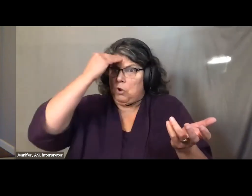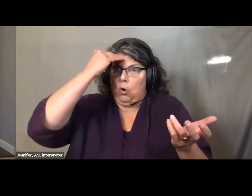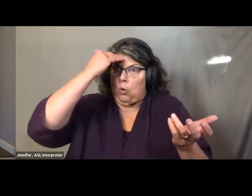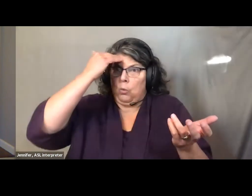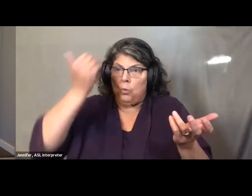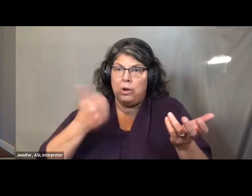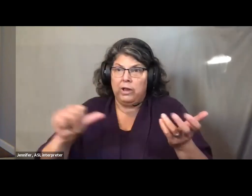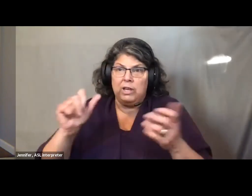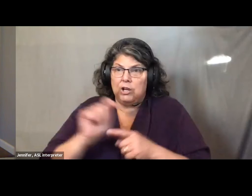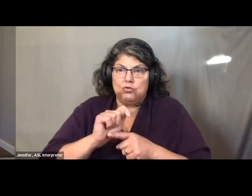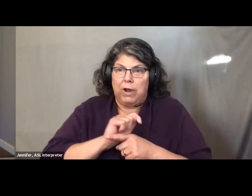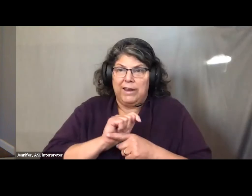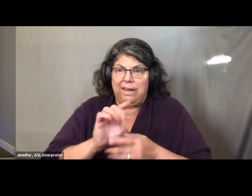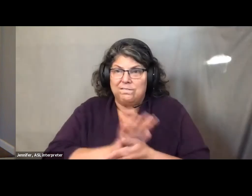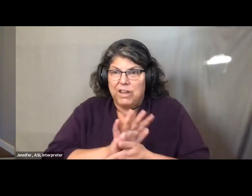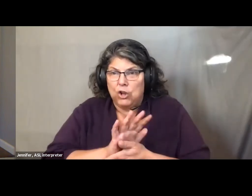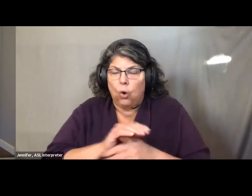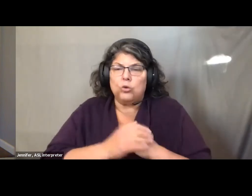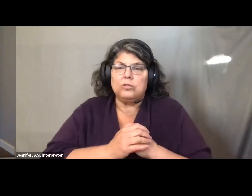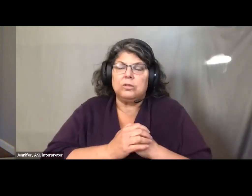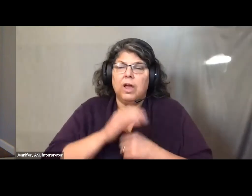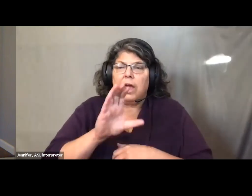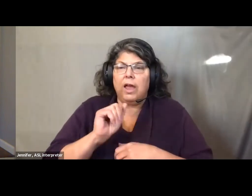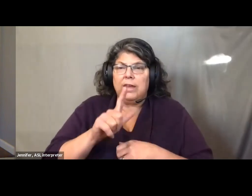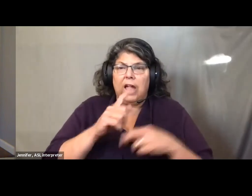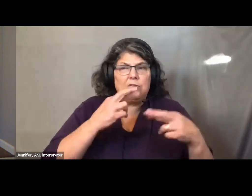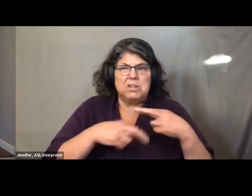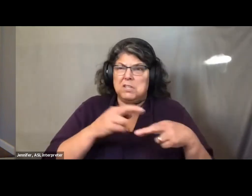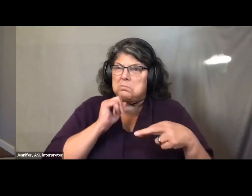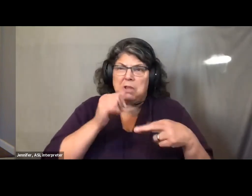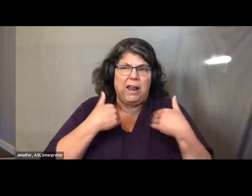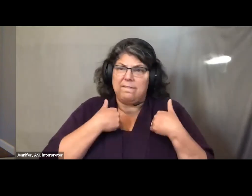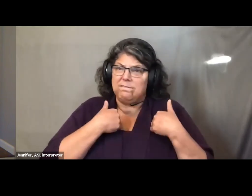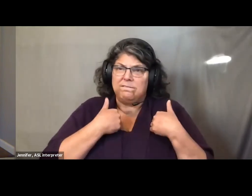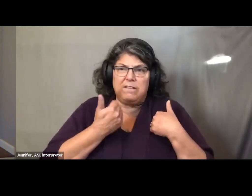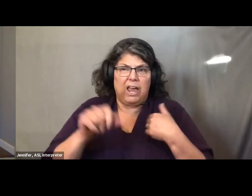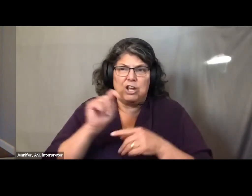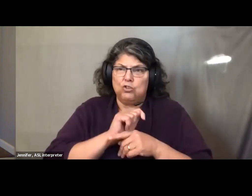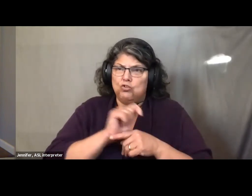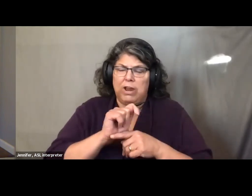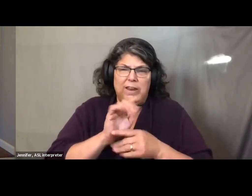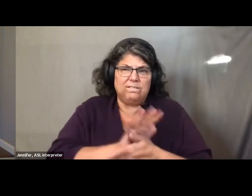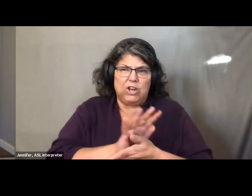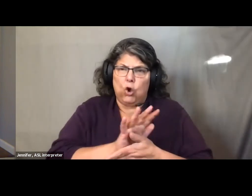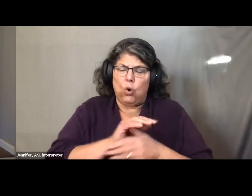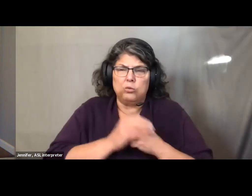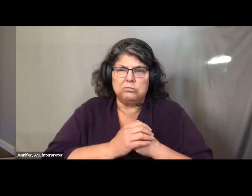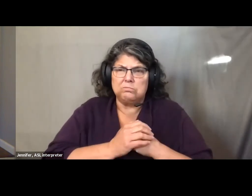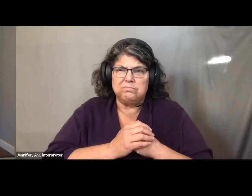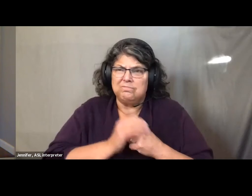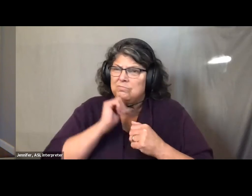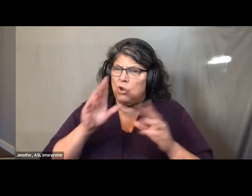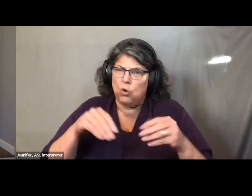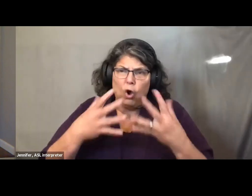any training videos. Certainly CalRecycle does not have any training videos, nor do we have